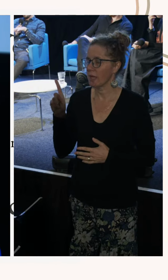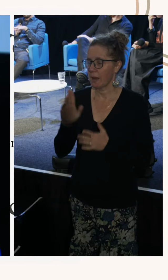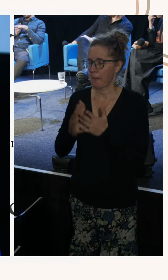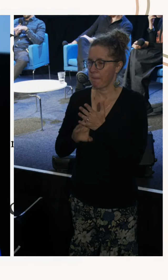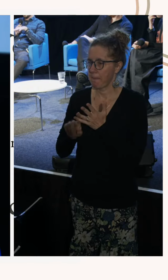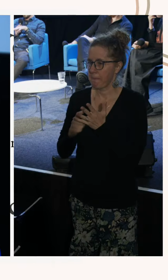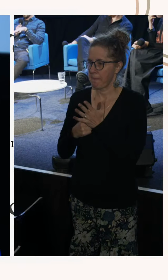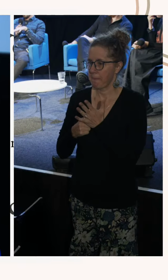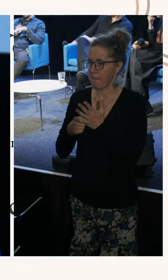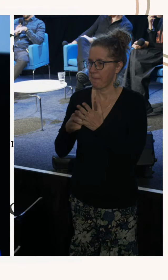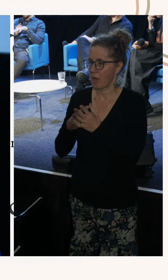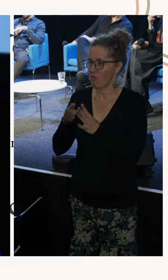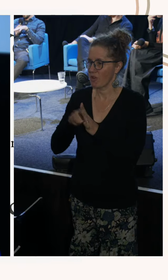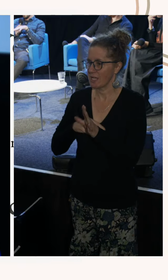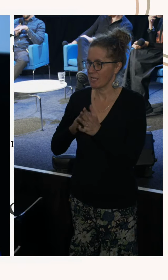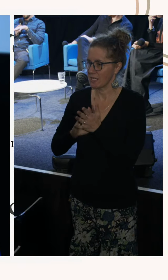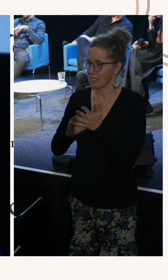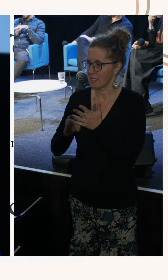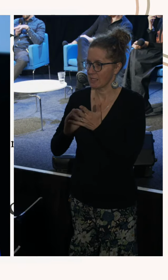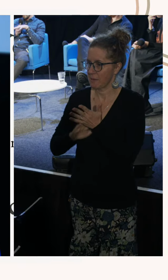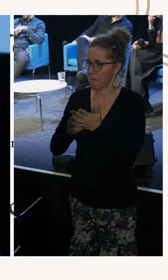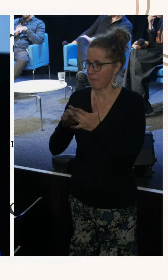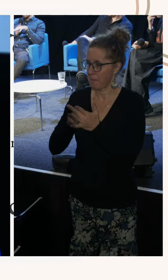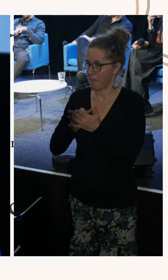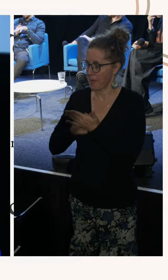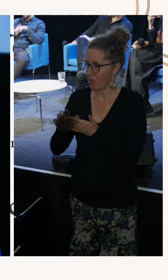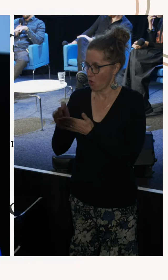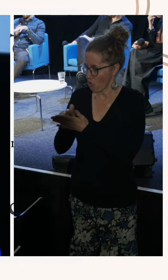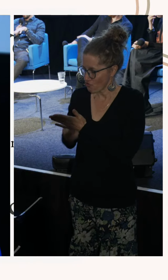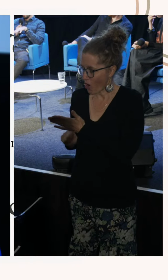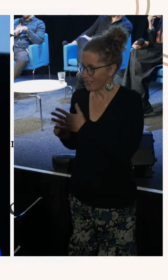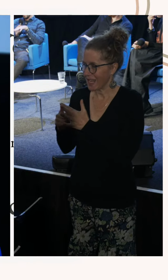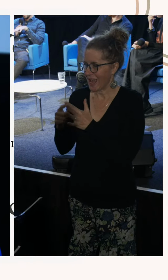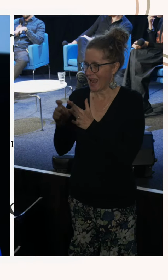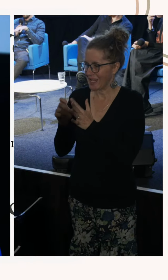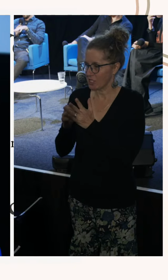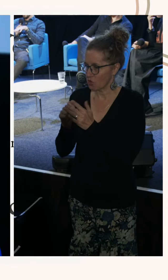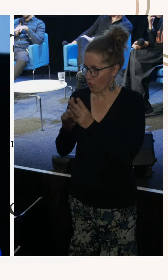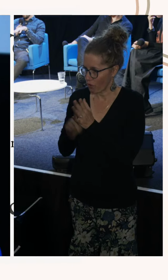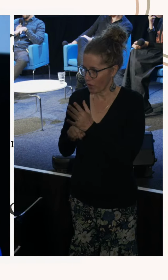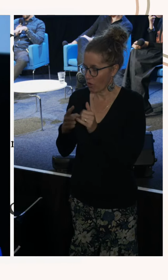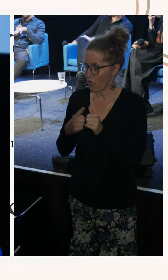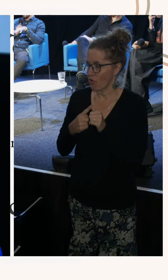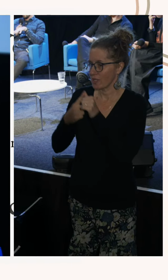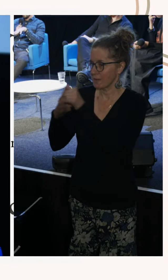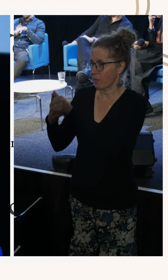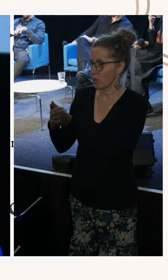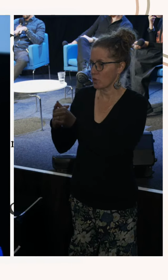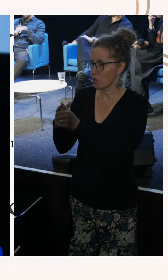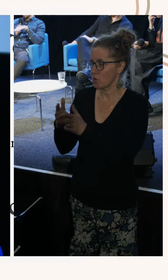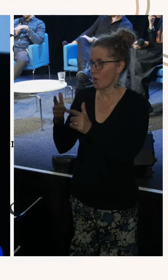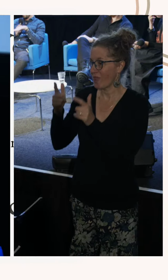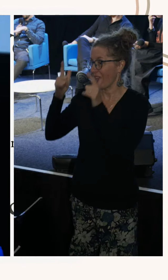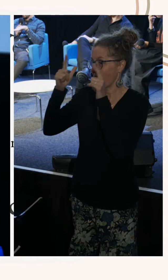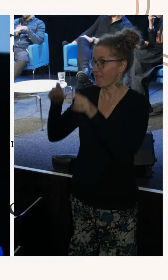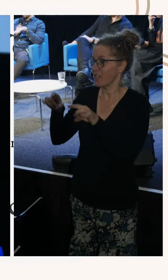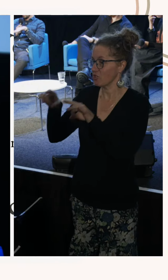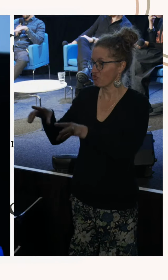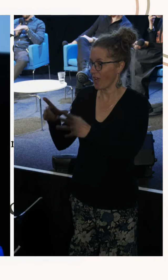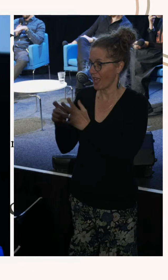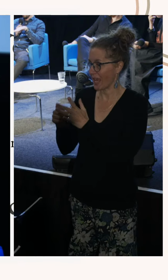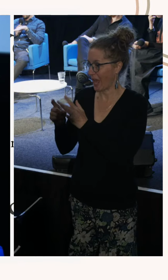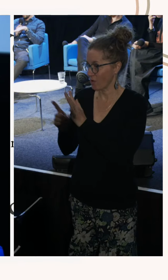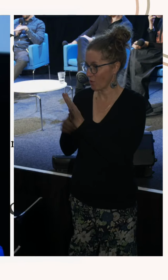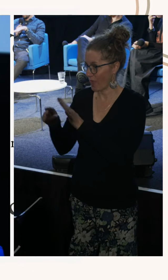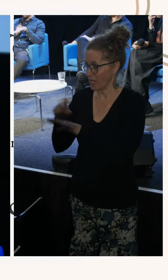Smith writes an editorial which is in reply to the head of the Australia Council at the time, who I think was some